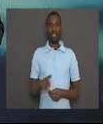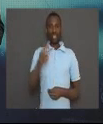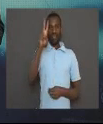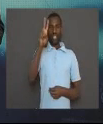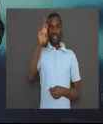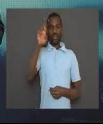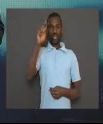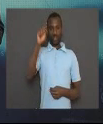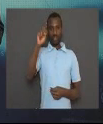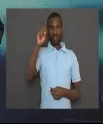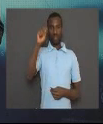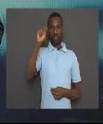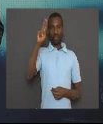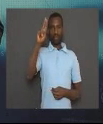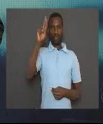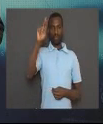Venturi effect.